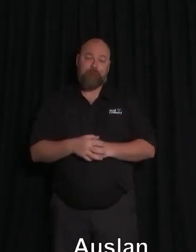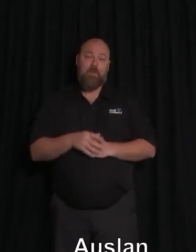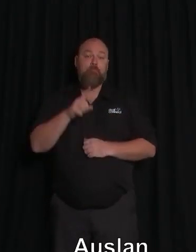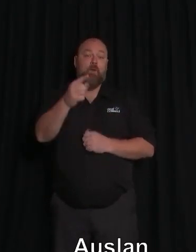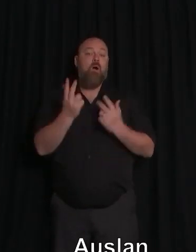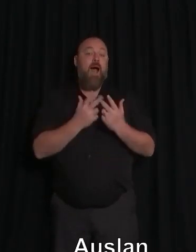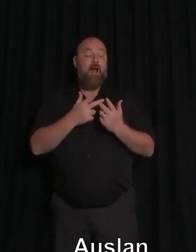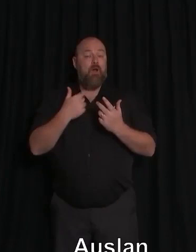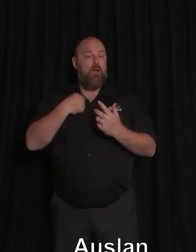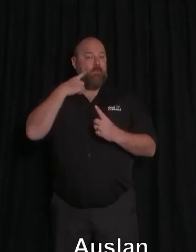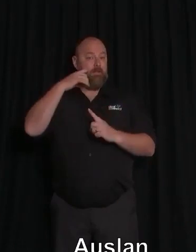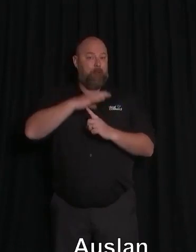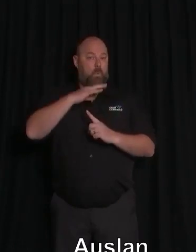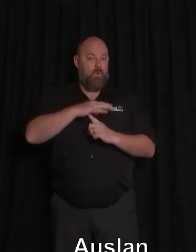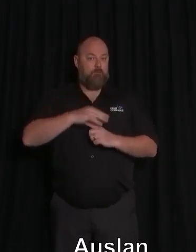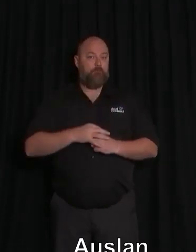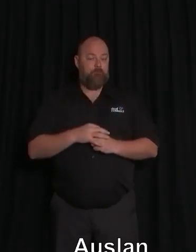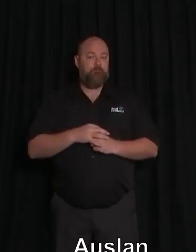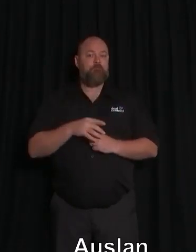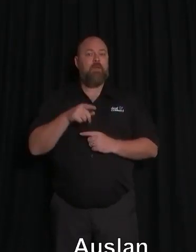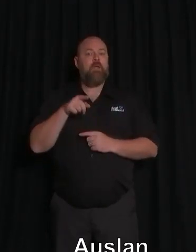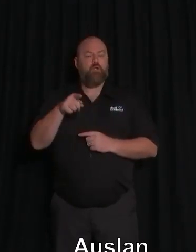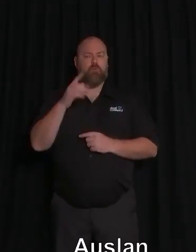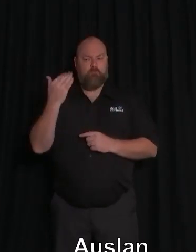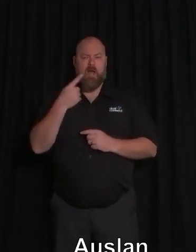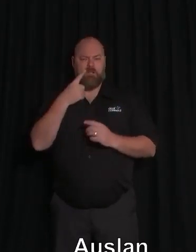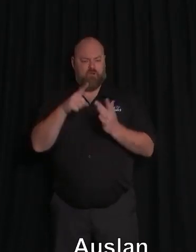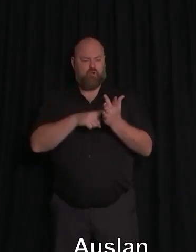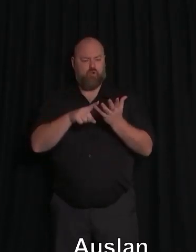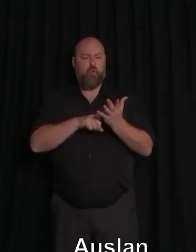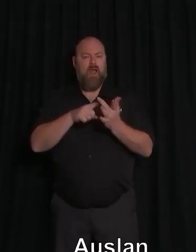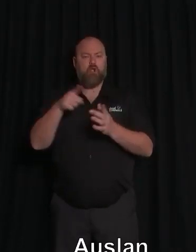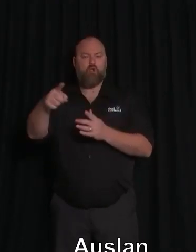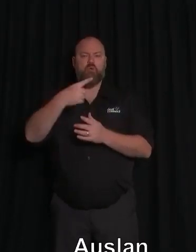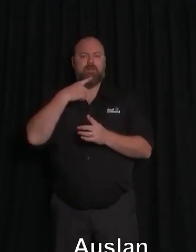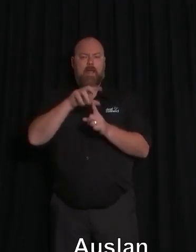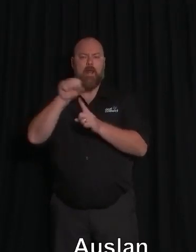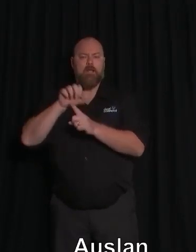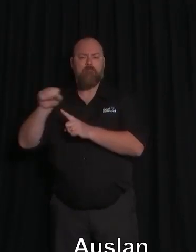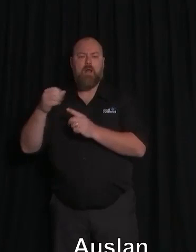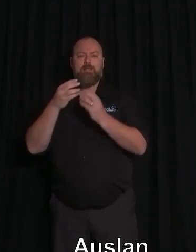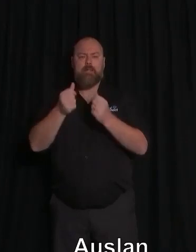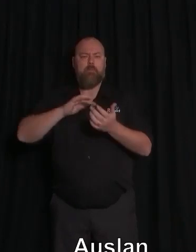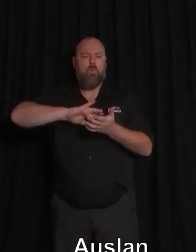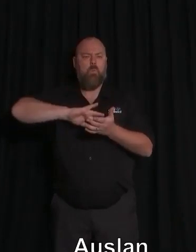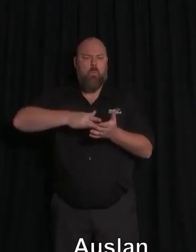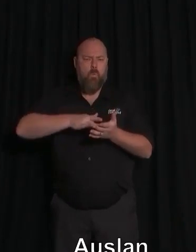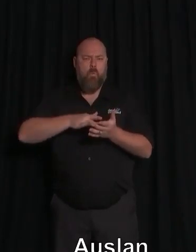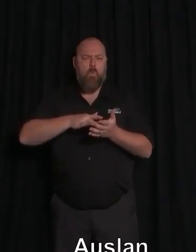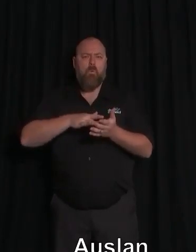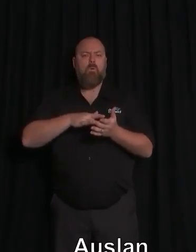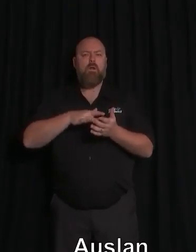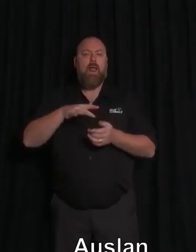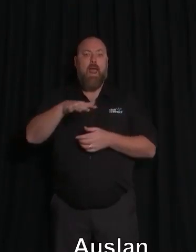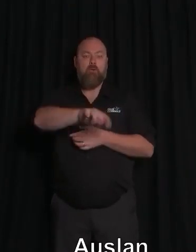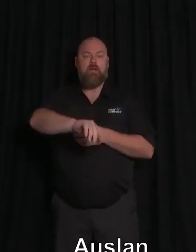important that you said, Julia, was you identified some of the core areas of contention